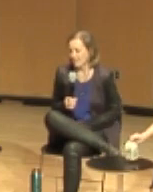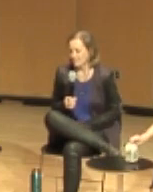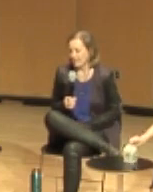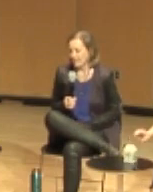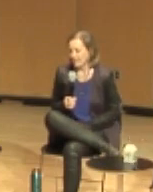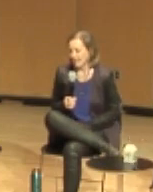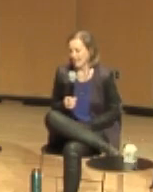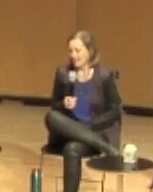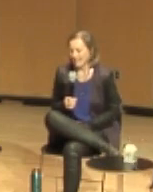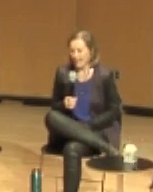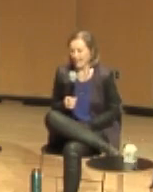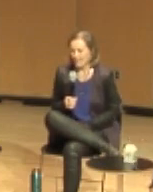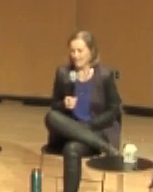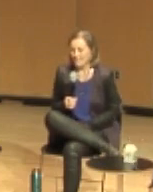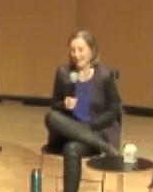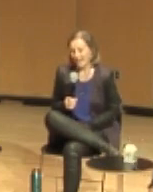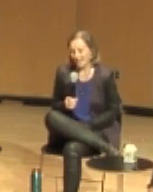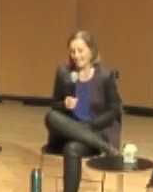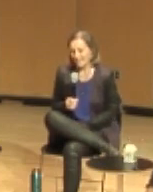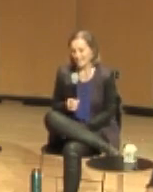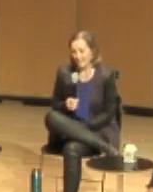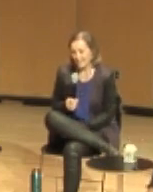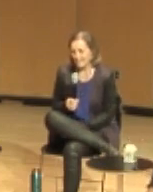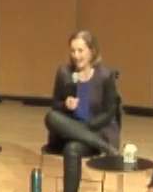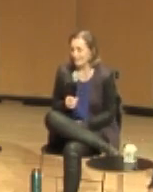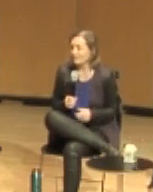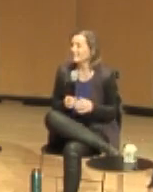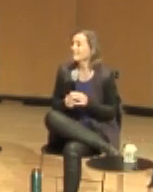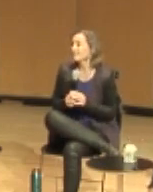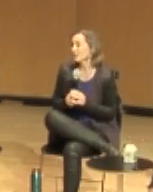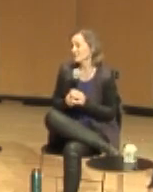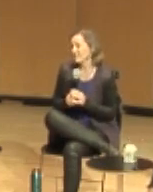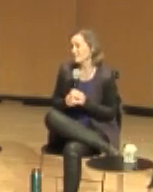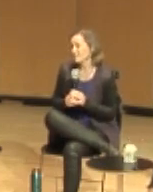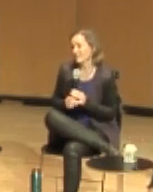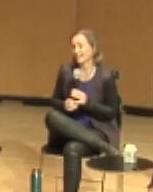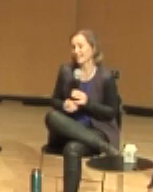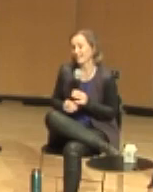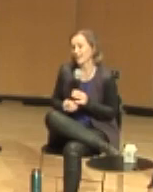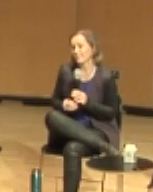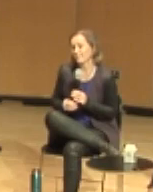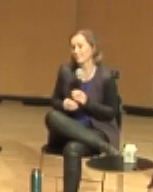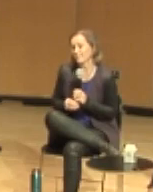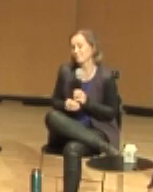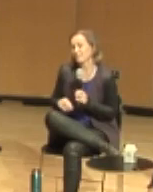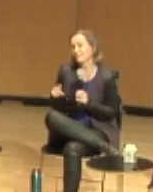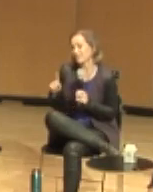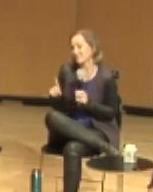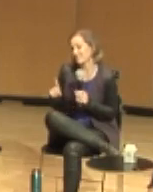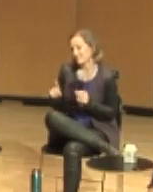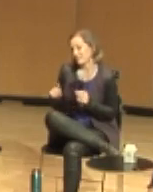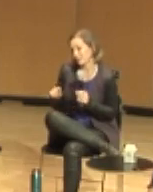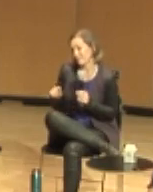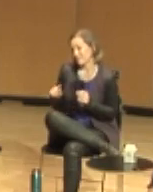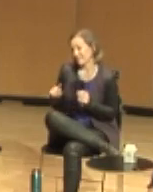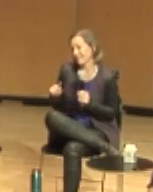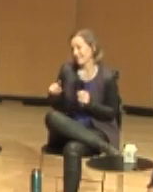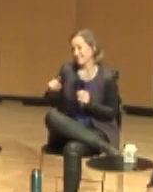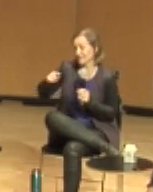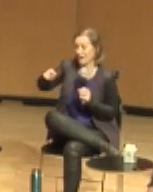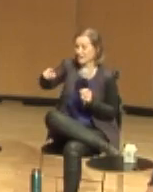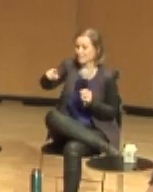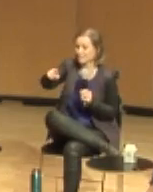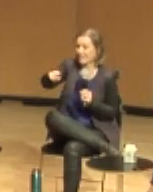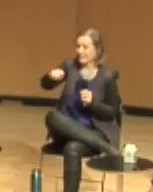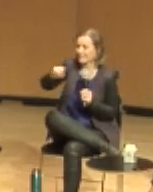um but uh yeah and the Y the Y actually the first time we did it um the first script